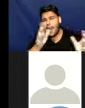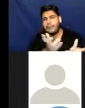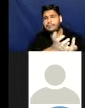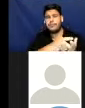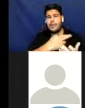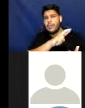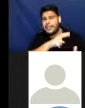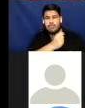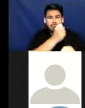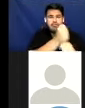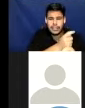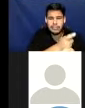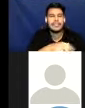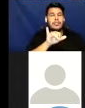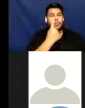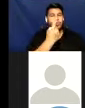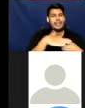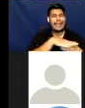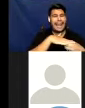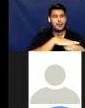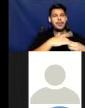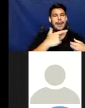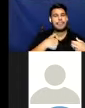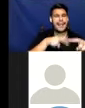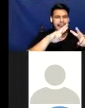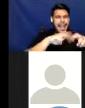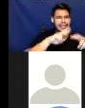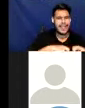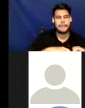religious traditions. So that's one area that I examine.